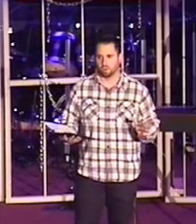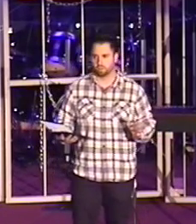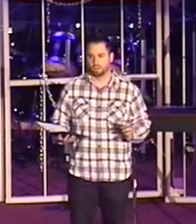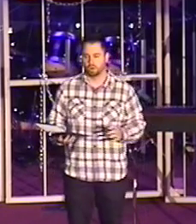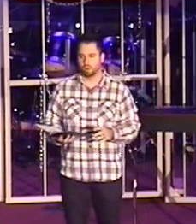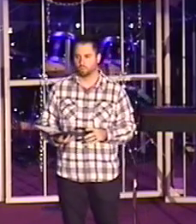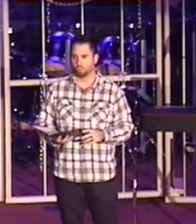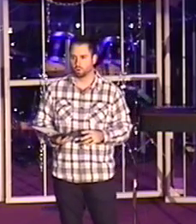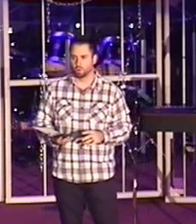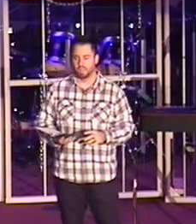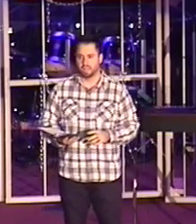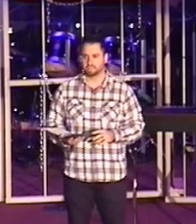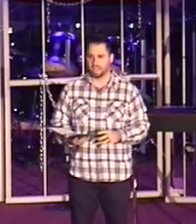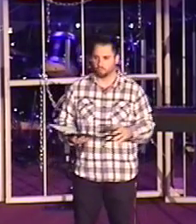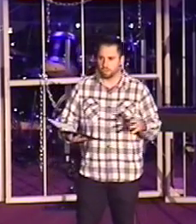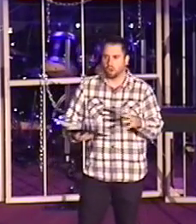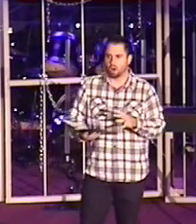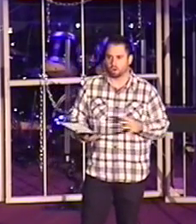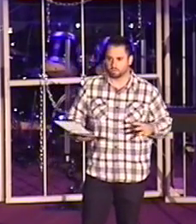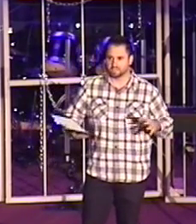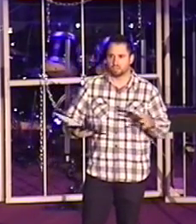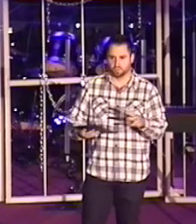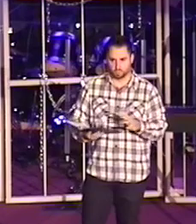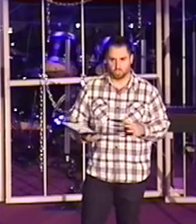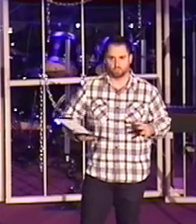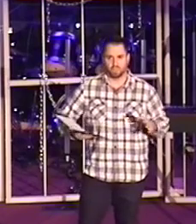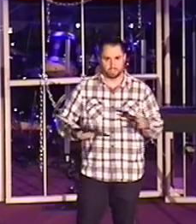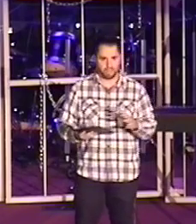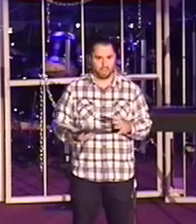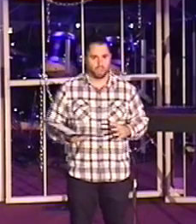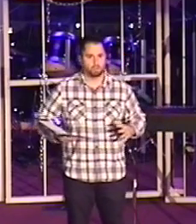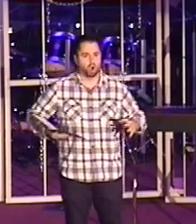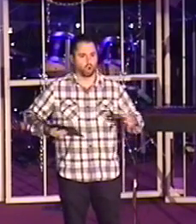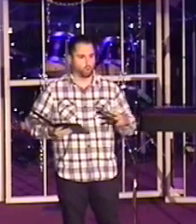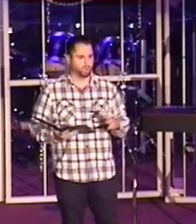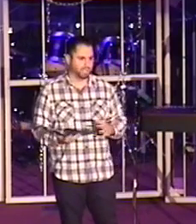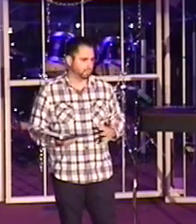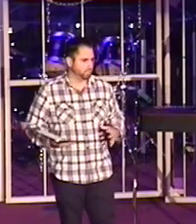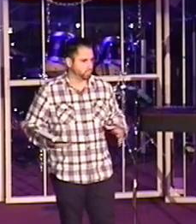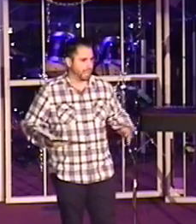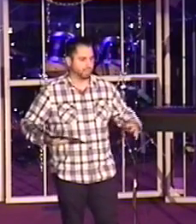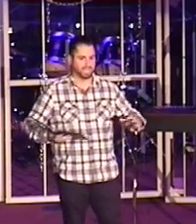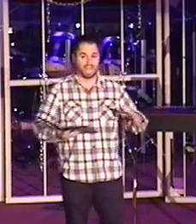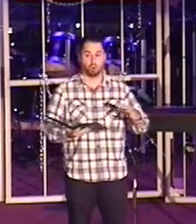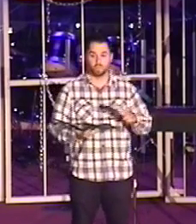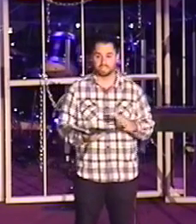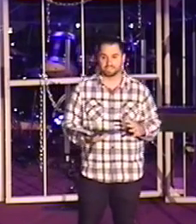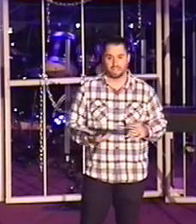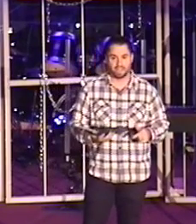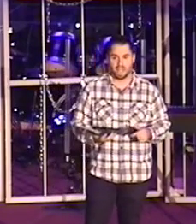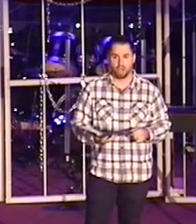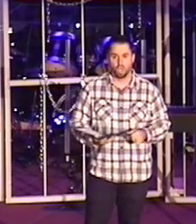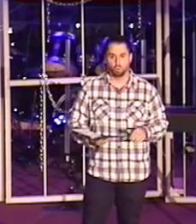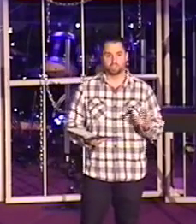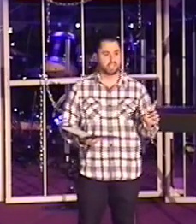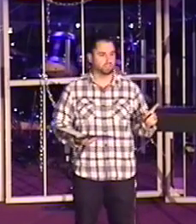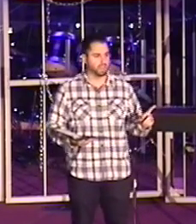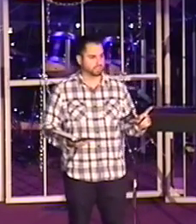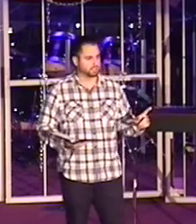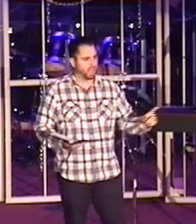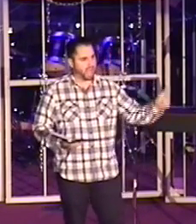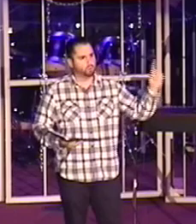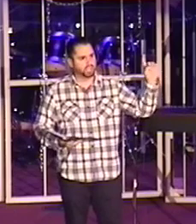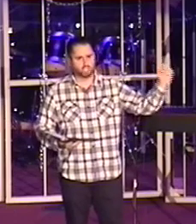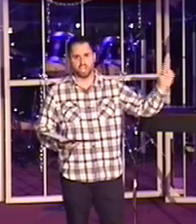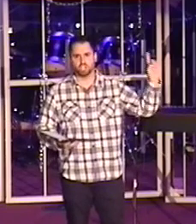places around the world is that we are selfish. We do think about our own individuality and how we can stand out. We'll say